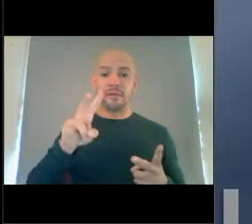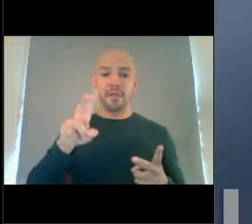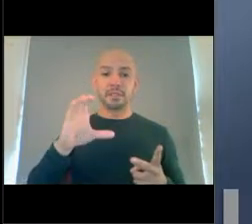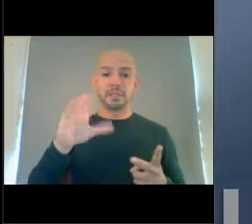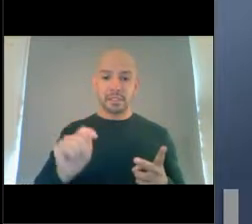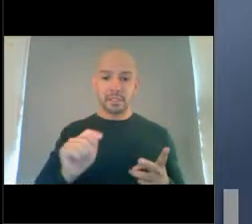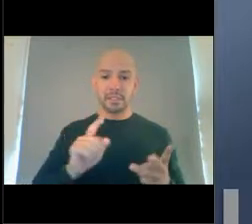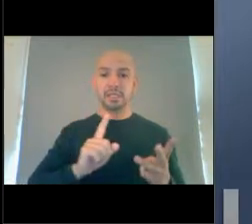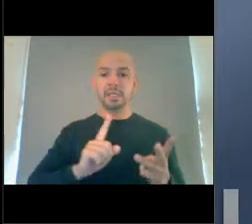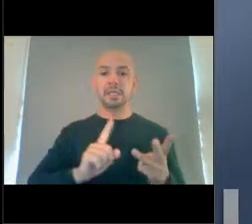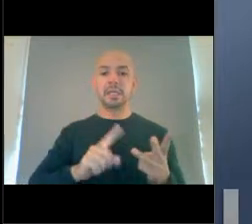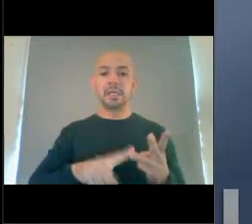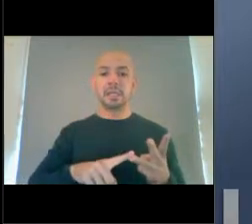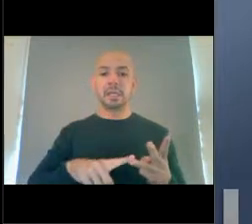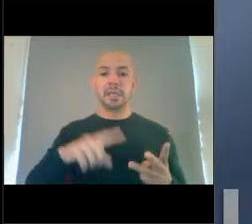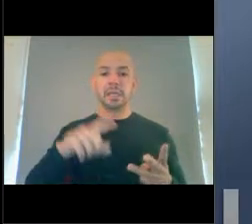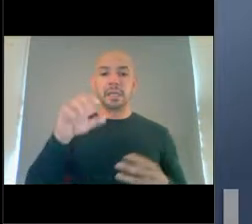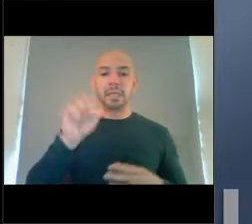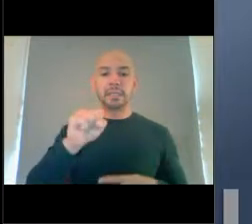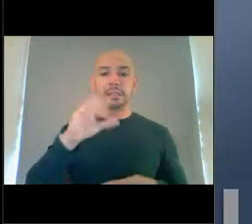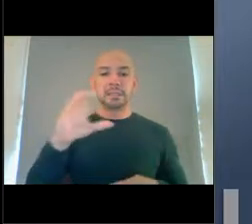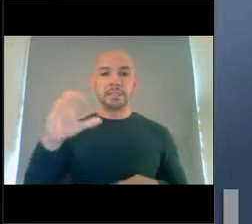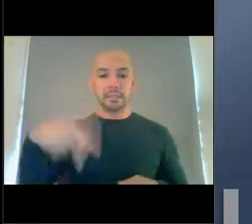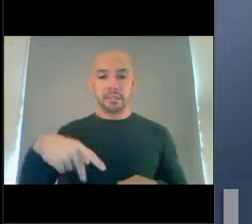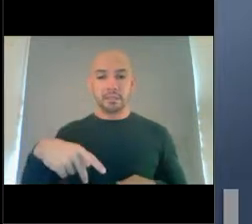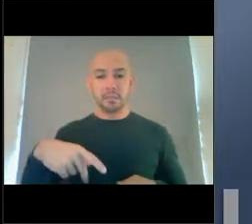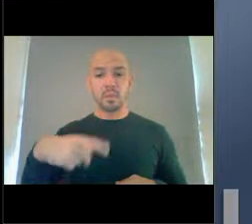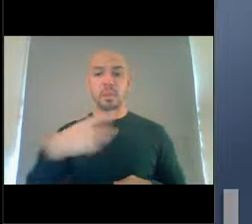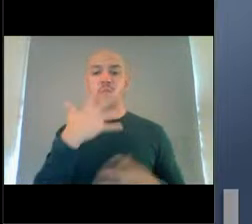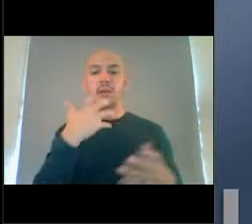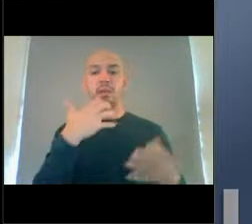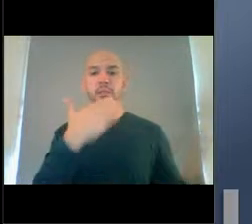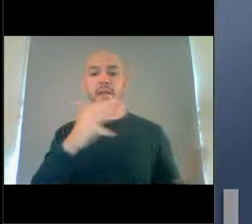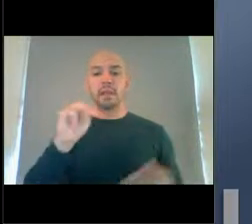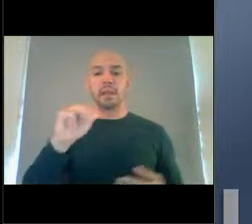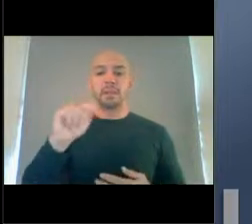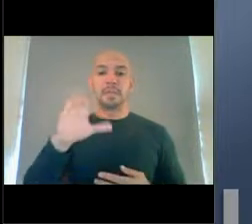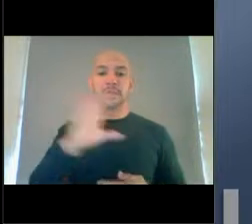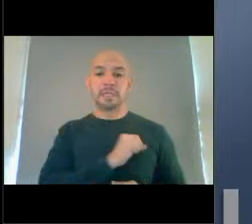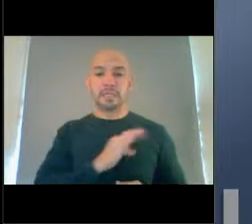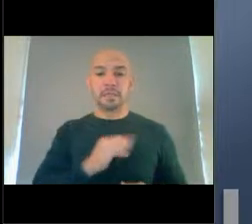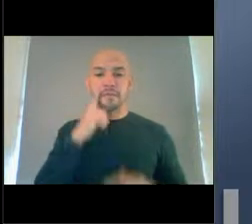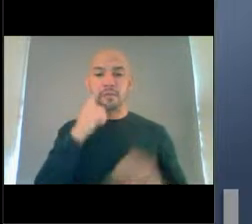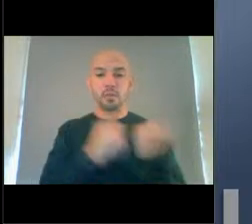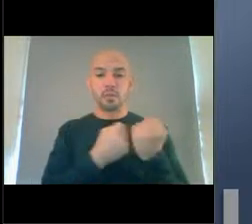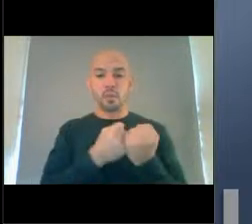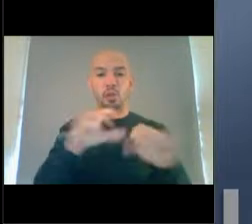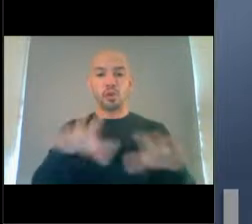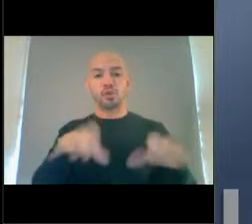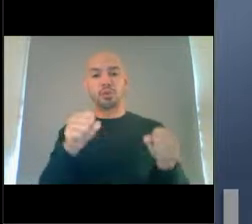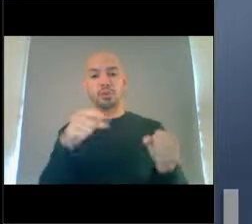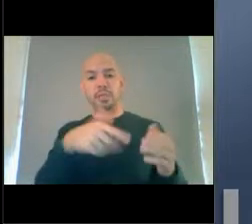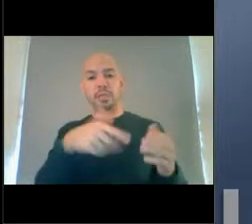adoption of these guidelines and the bay area looks forward to some mini nominations for these programs later this year